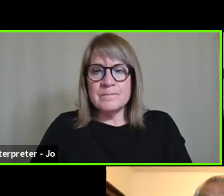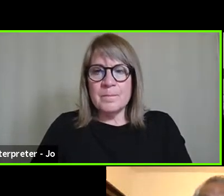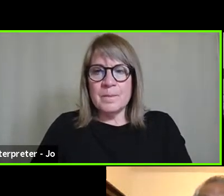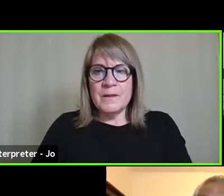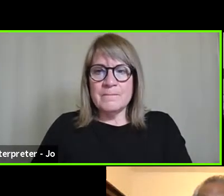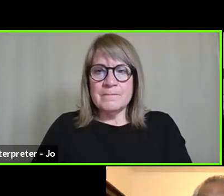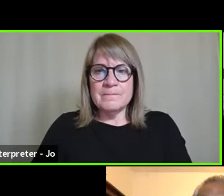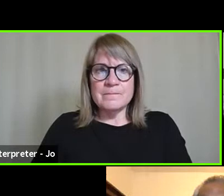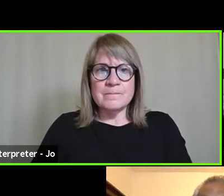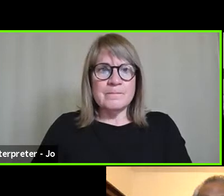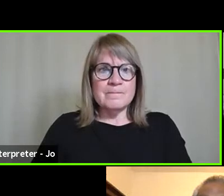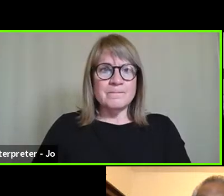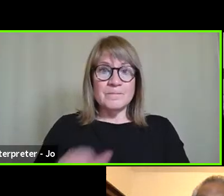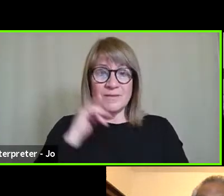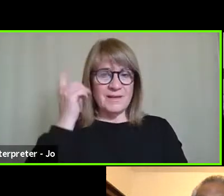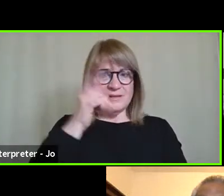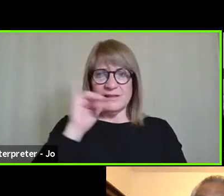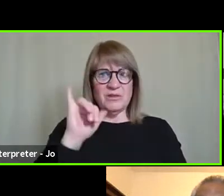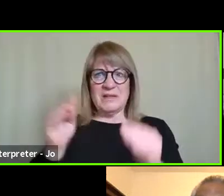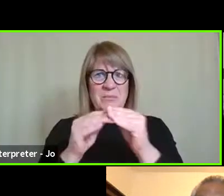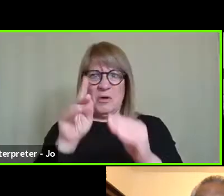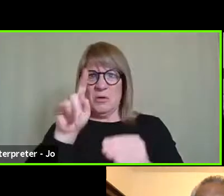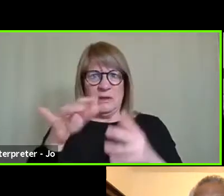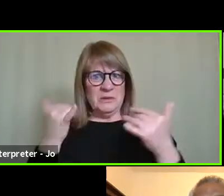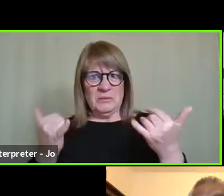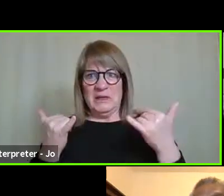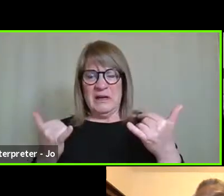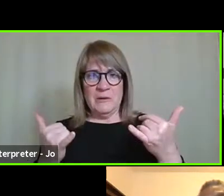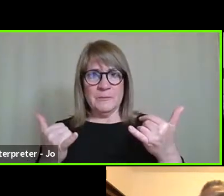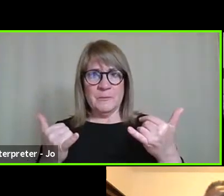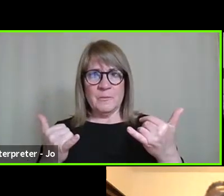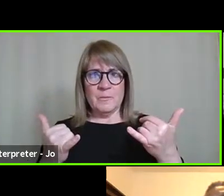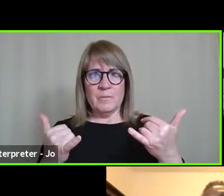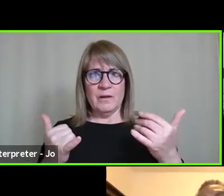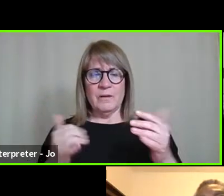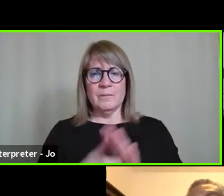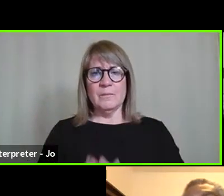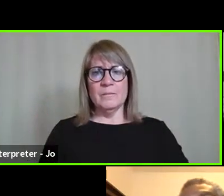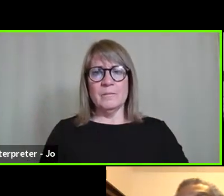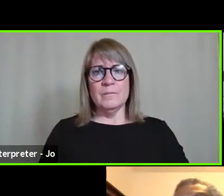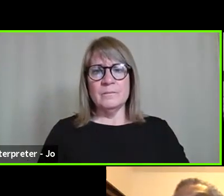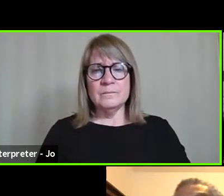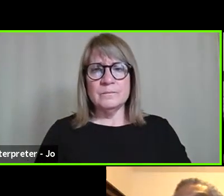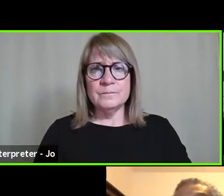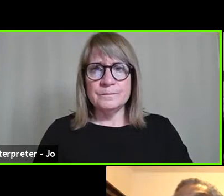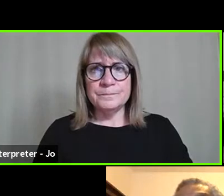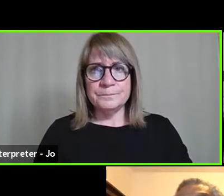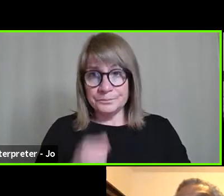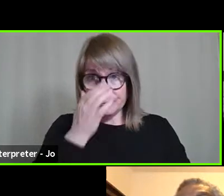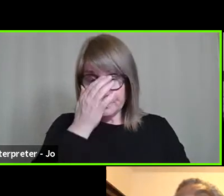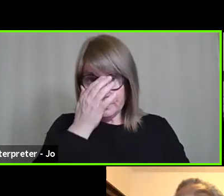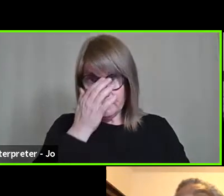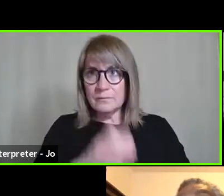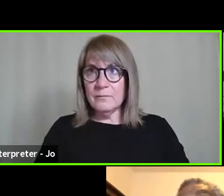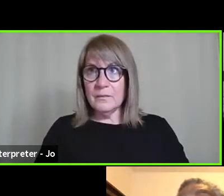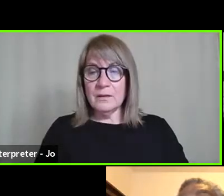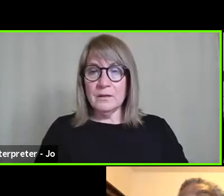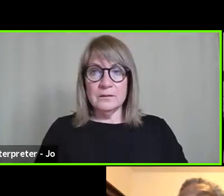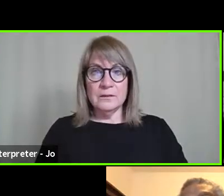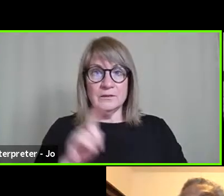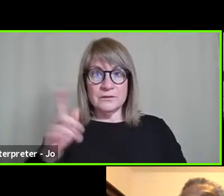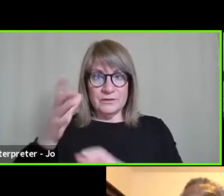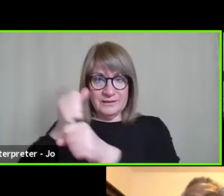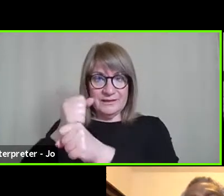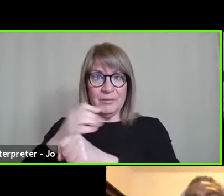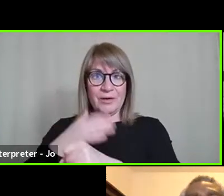doesn't look like it at this point so so maybe in in in sort of closing on my comments here and then